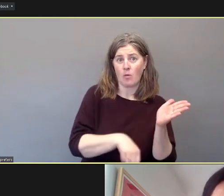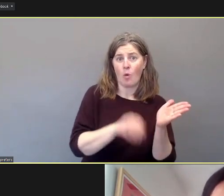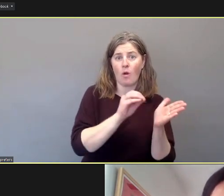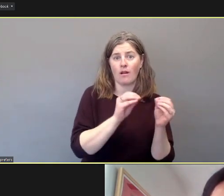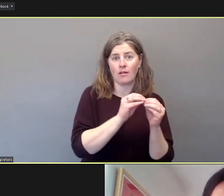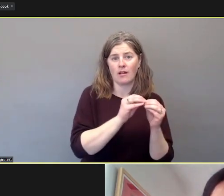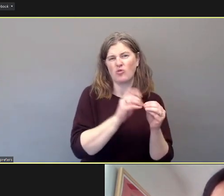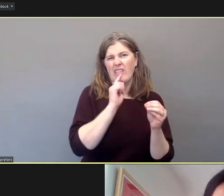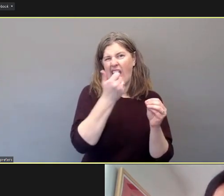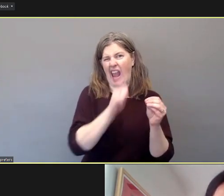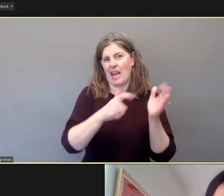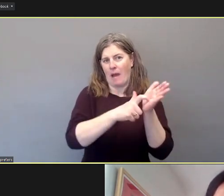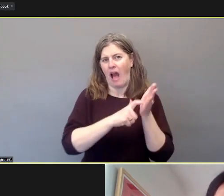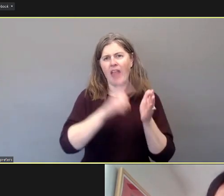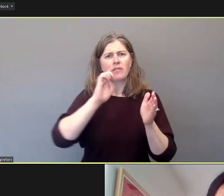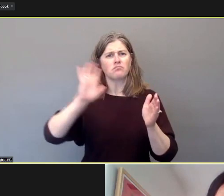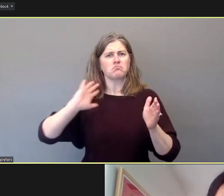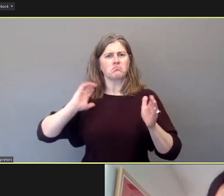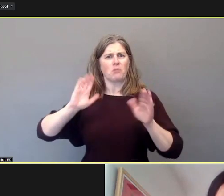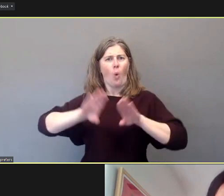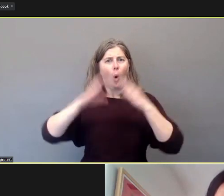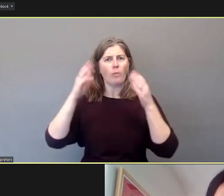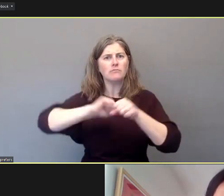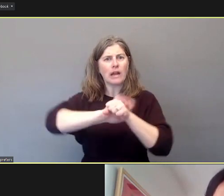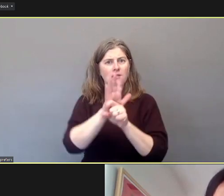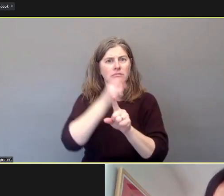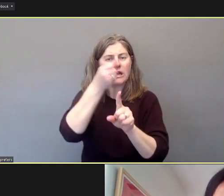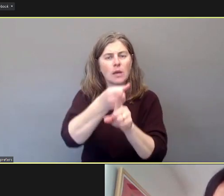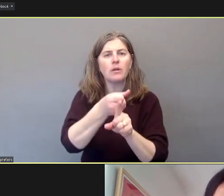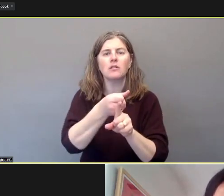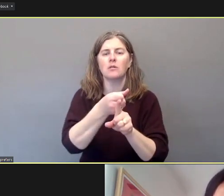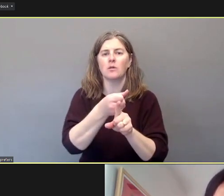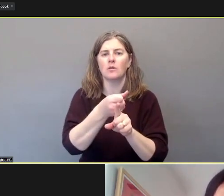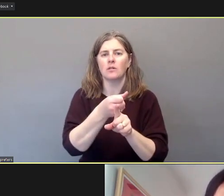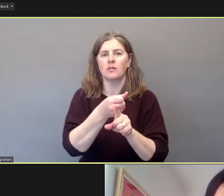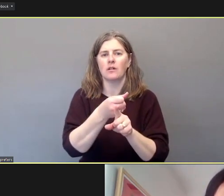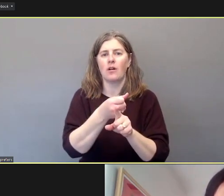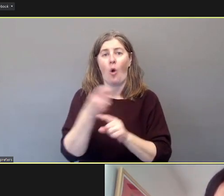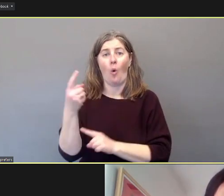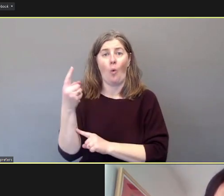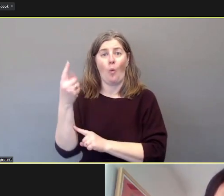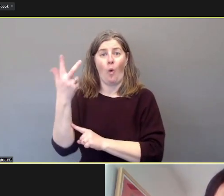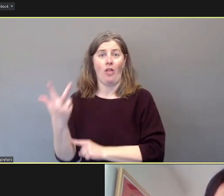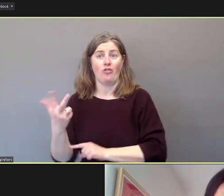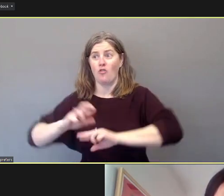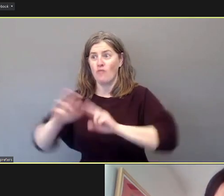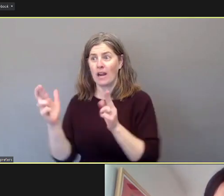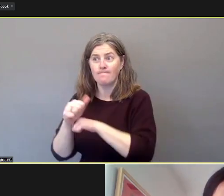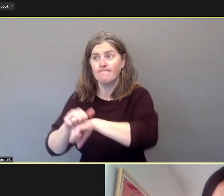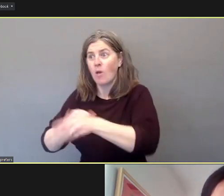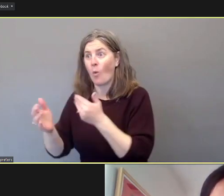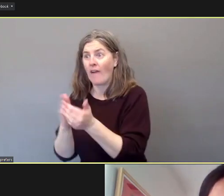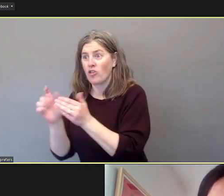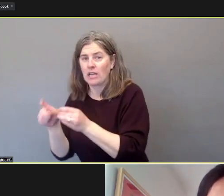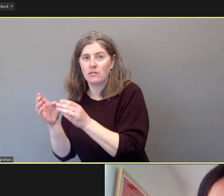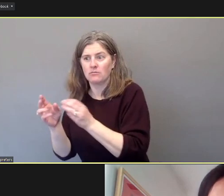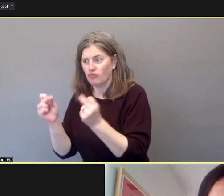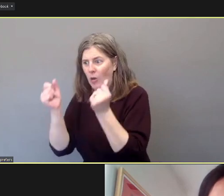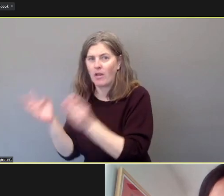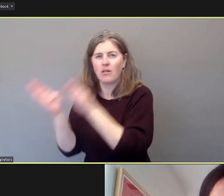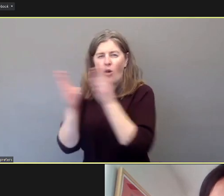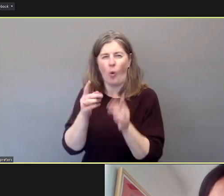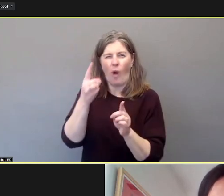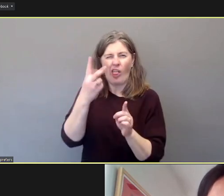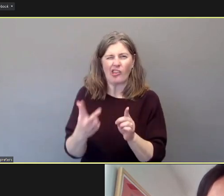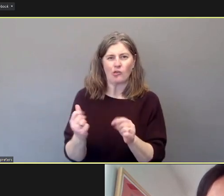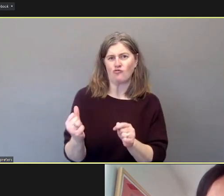in general. I think at the beginning of the pandemic, there were 1/3 of people who were ready to do whatever we told them. We do it right away. There were 1/3 who